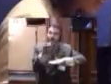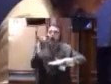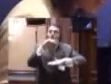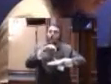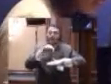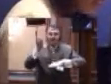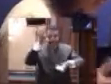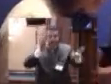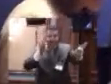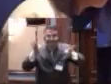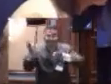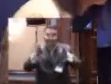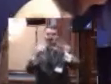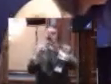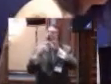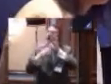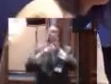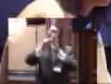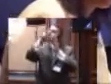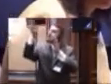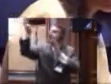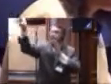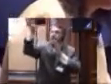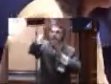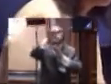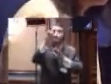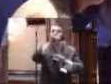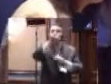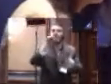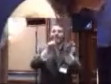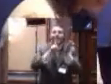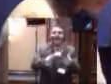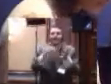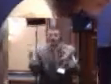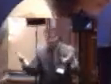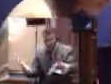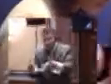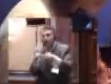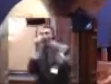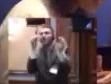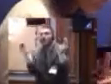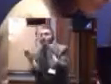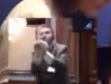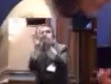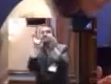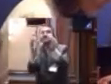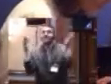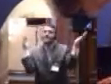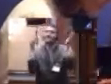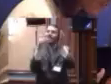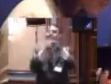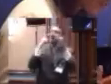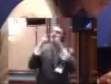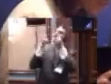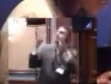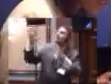dispensation is. A third set of political choices deals, of course, with economic